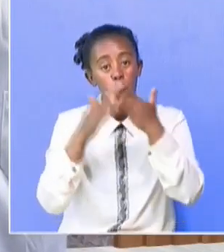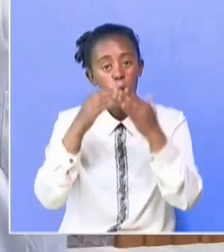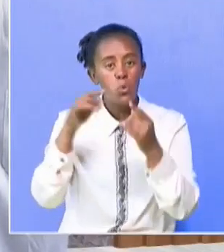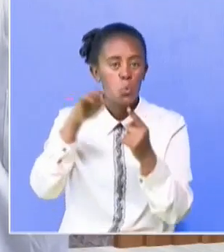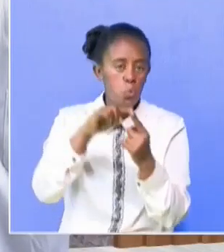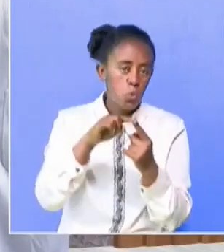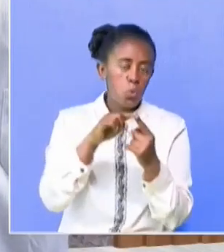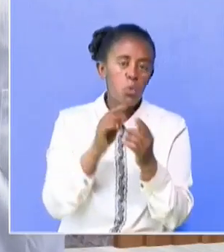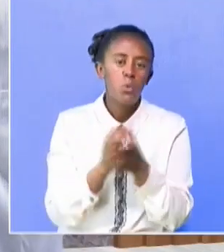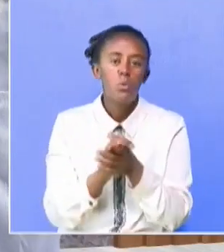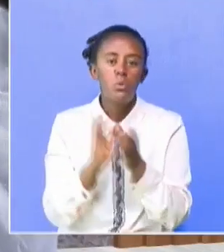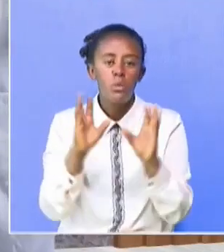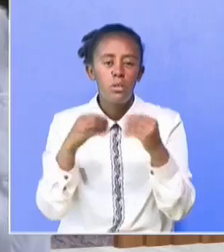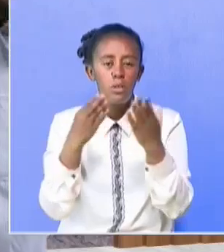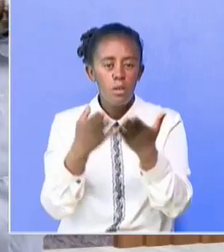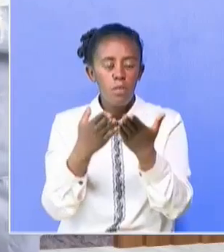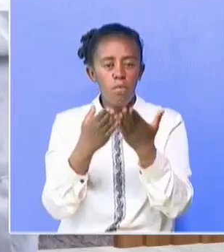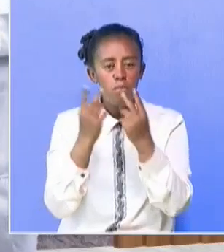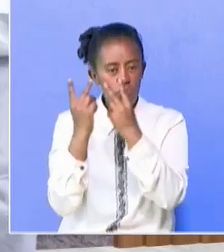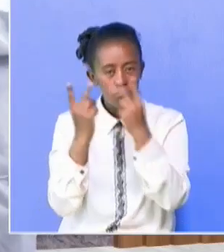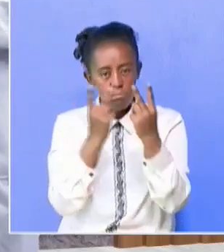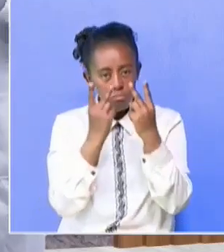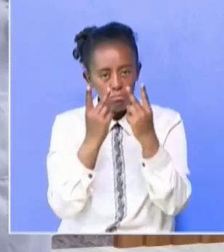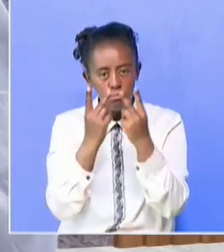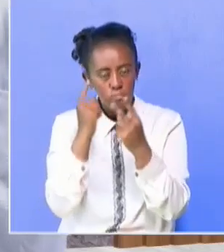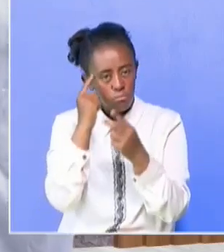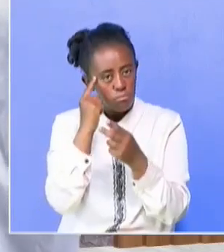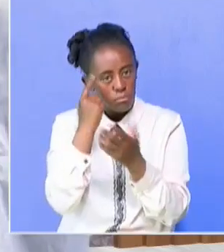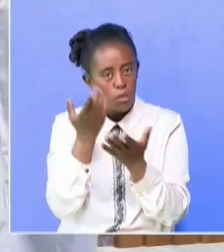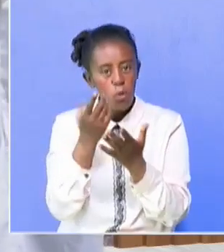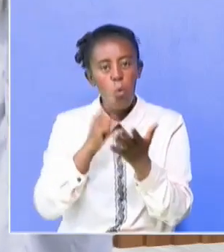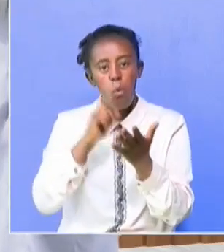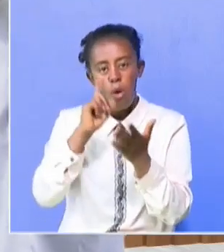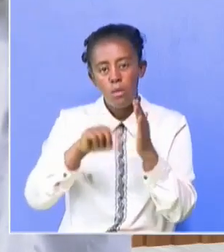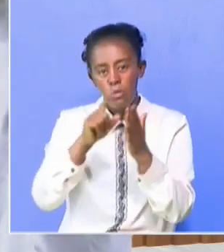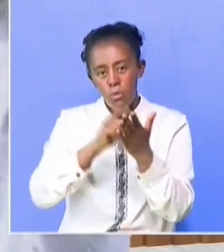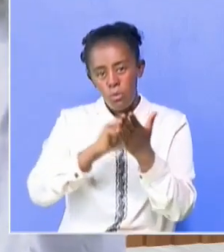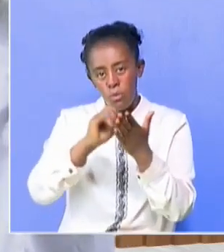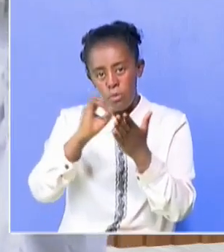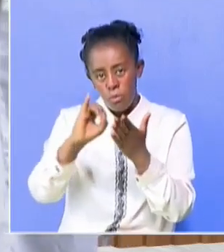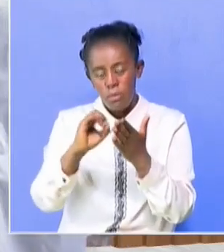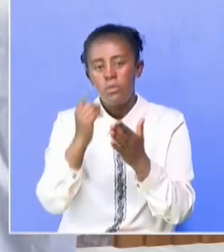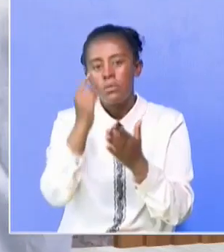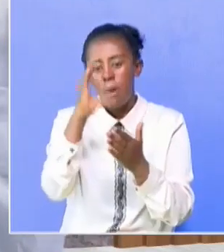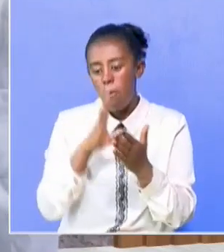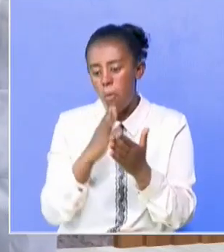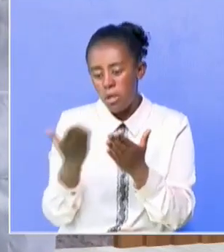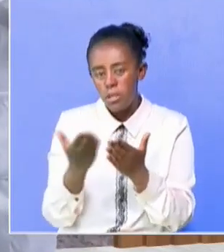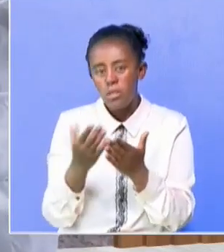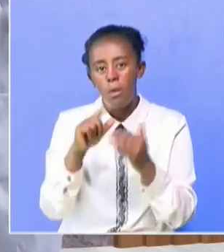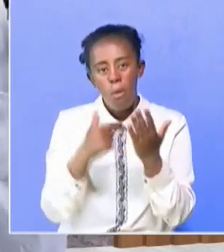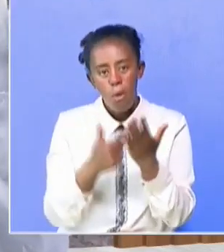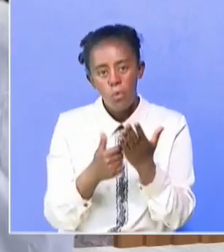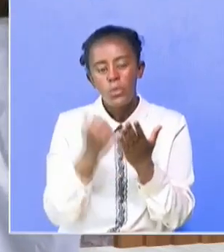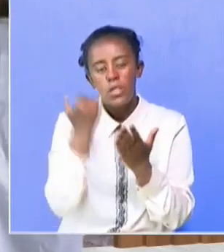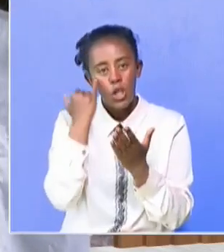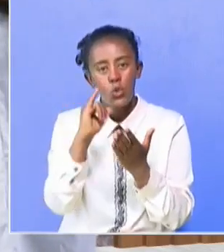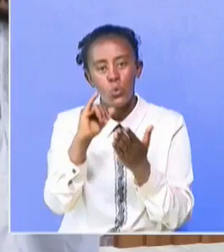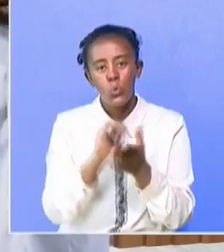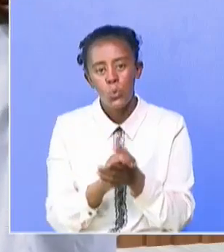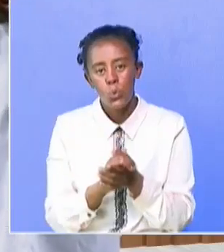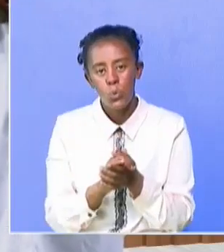to give your attention what you are writing to somebody about the issue.